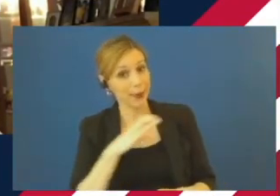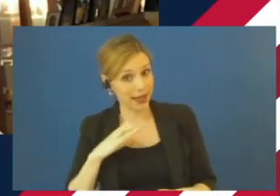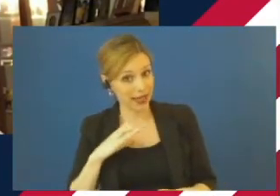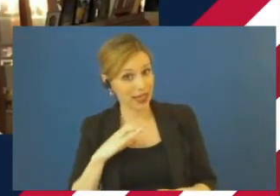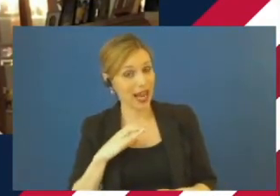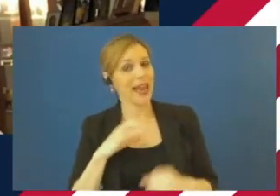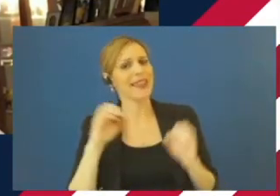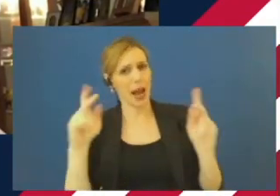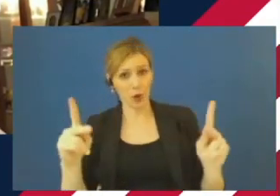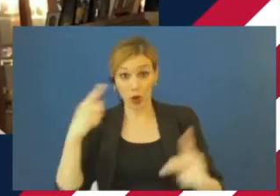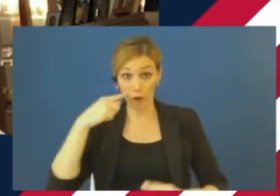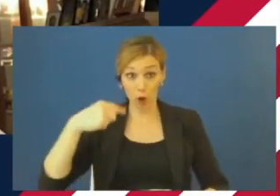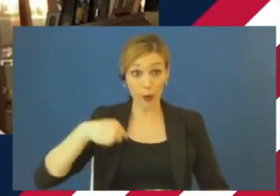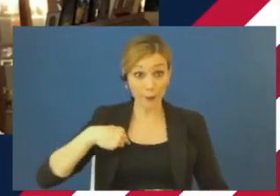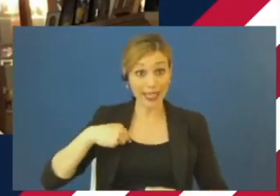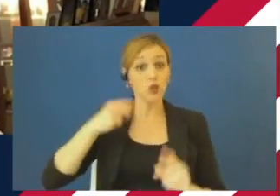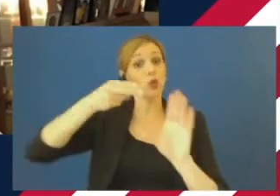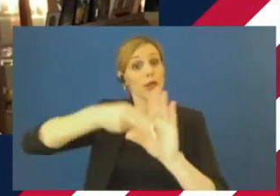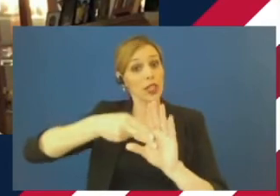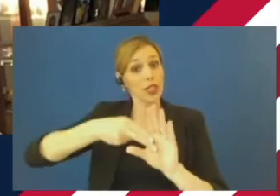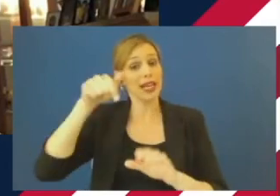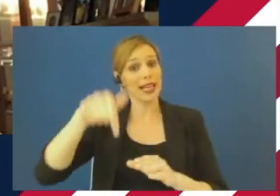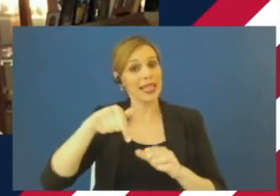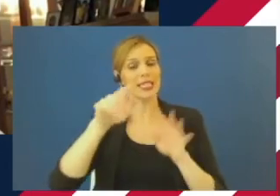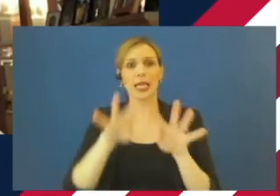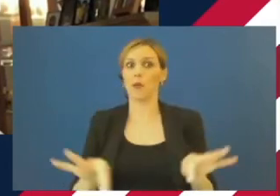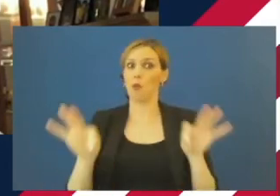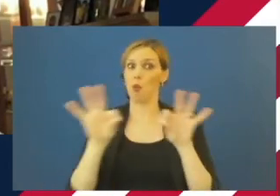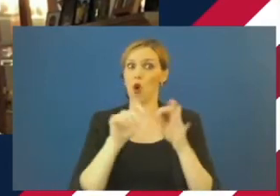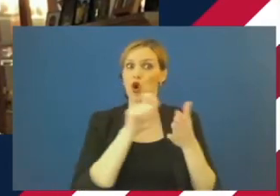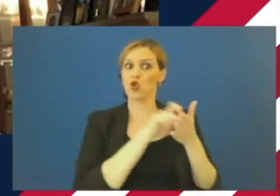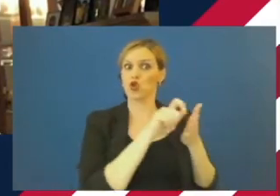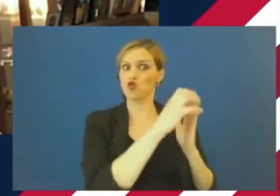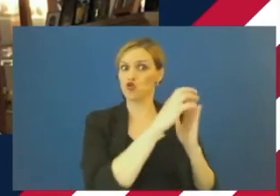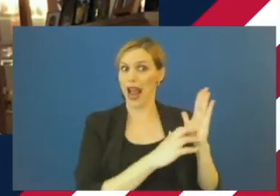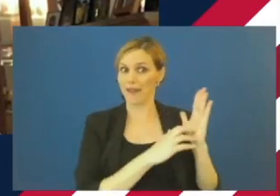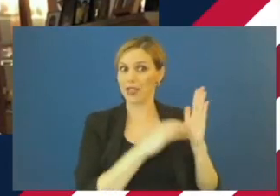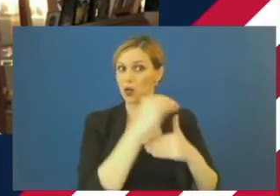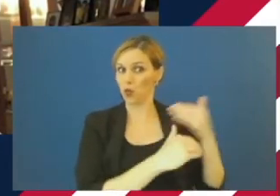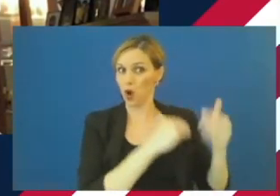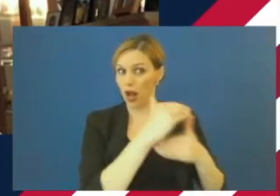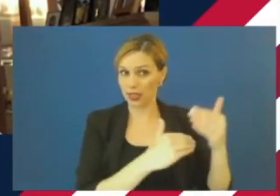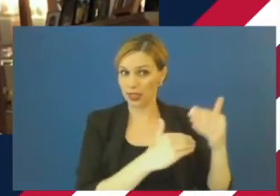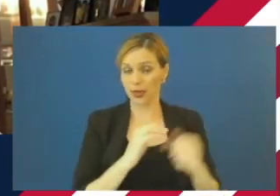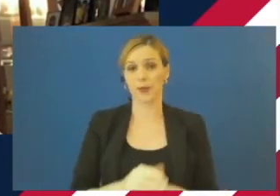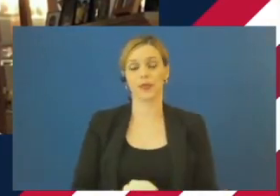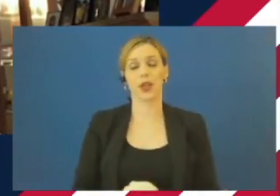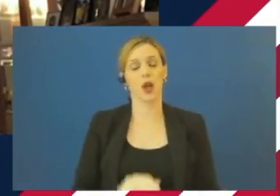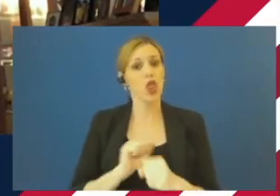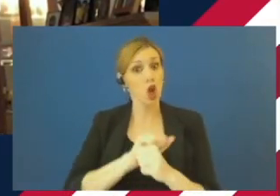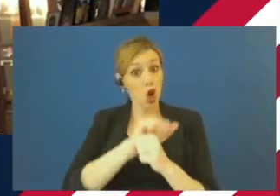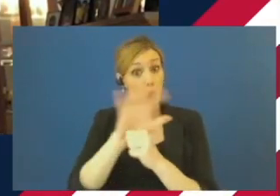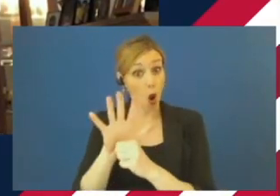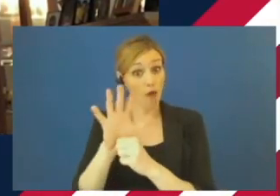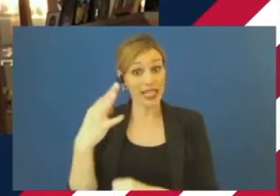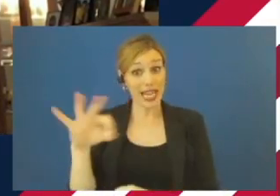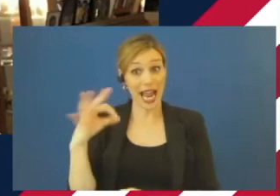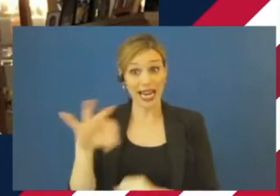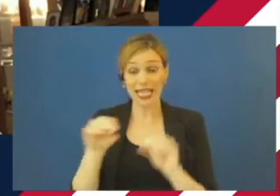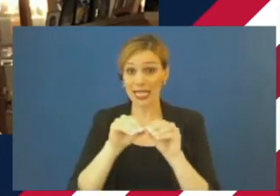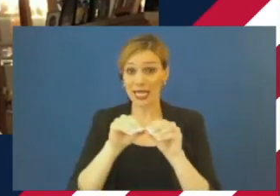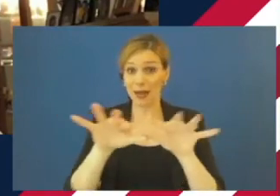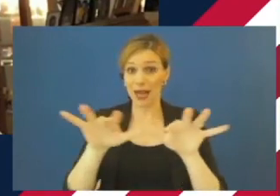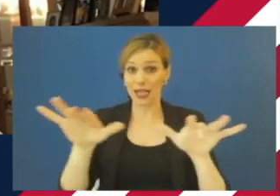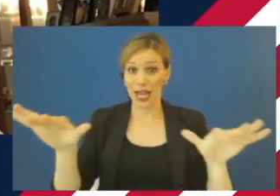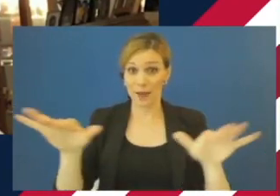this important drafting process. As frontline workers to the COVID-19 pandemic, firefighters bear the brunt of